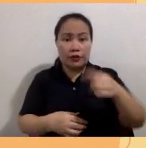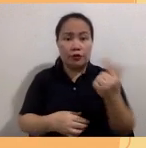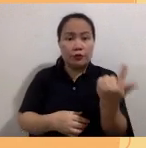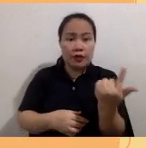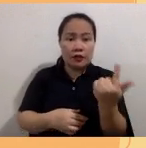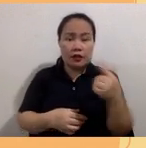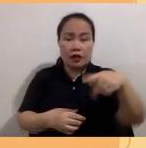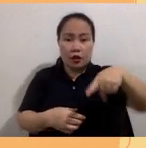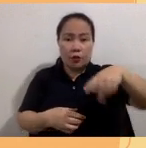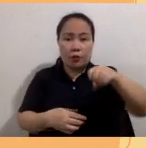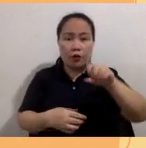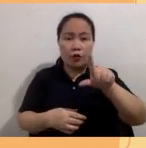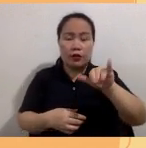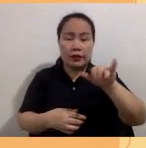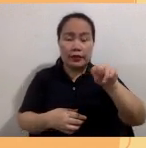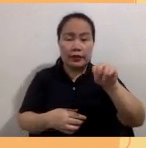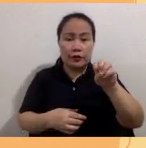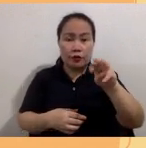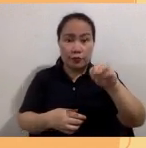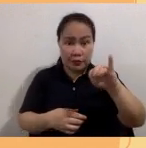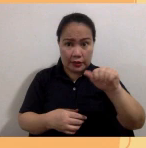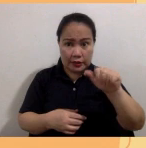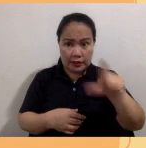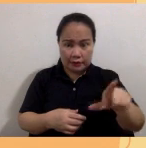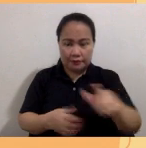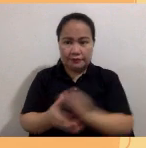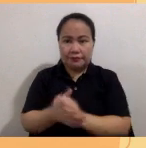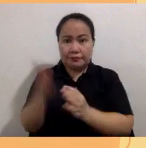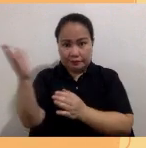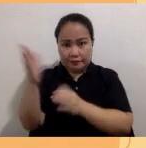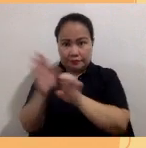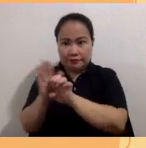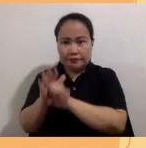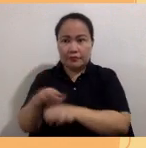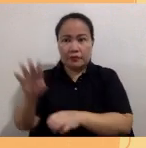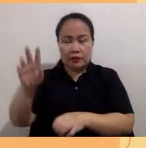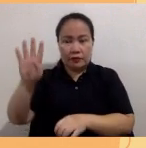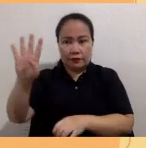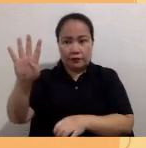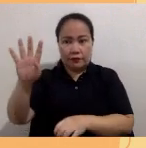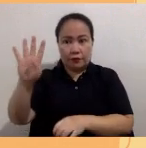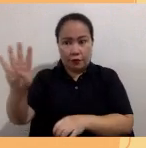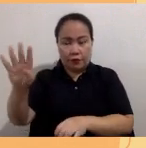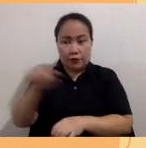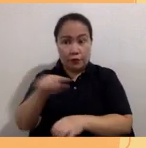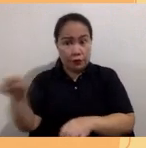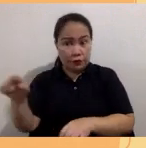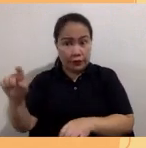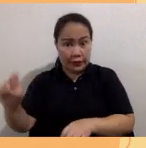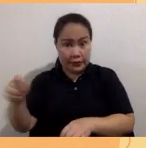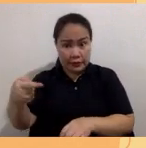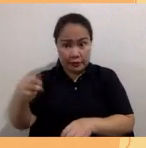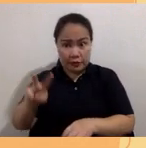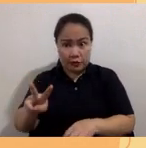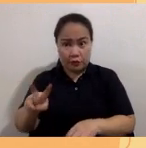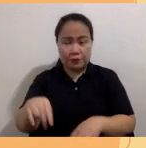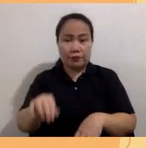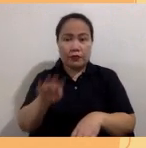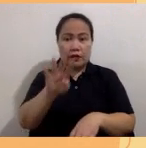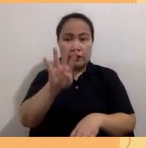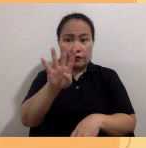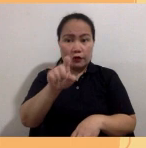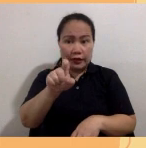Now, these are the examples I have here. 4 over x minus 2, 4x all over x squared plus